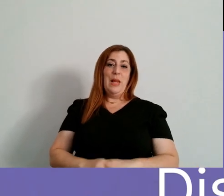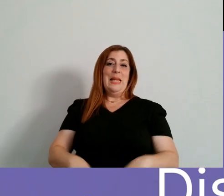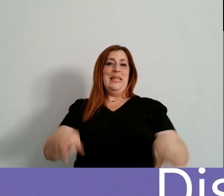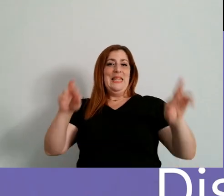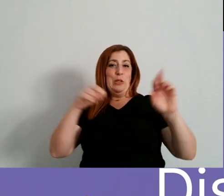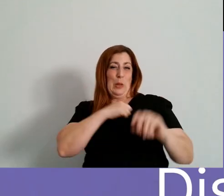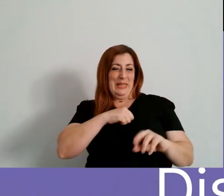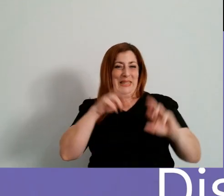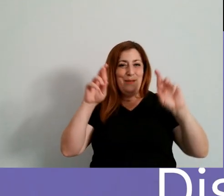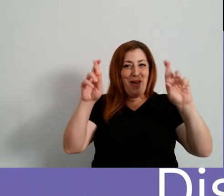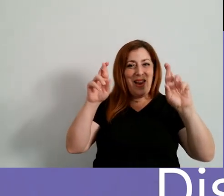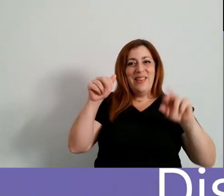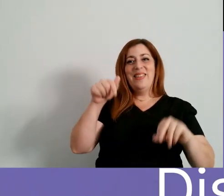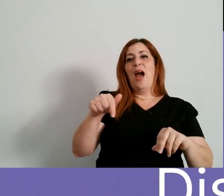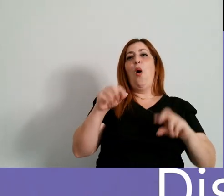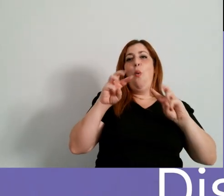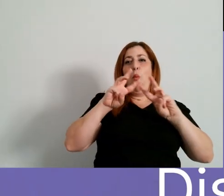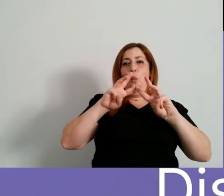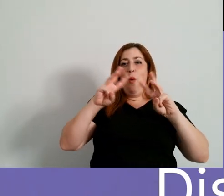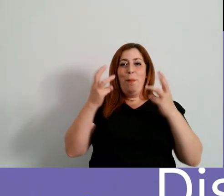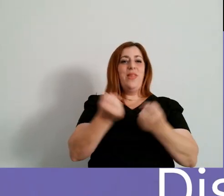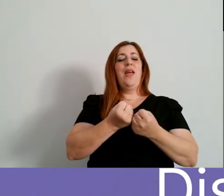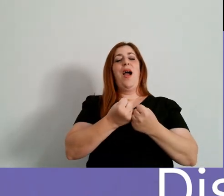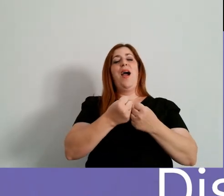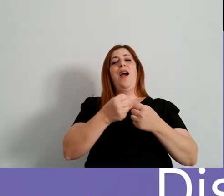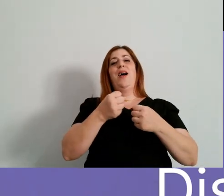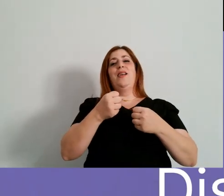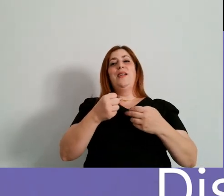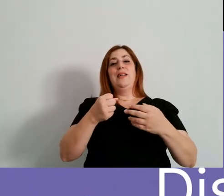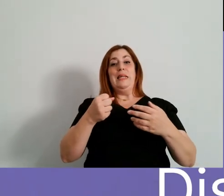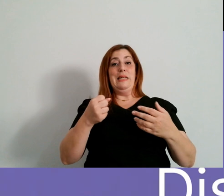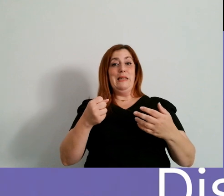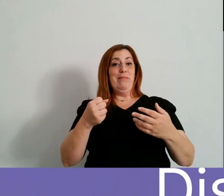Sorry, I hope that this webinar was useful, that you learned